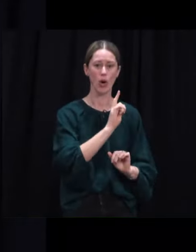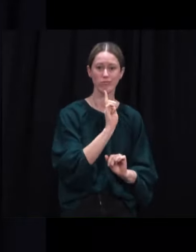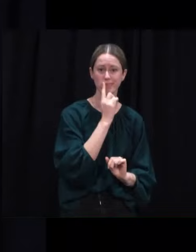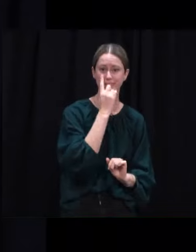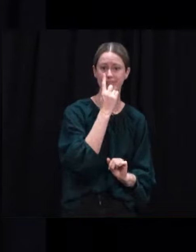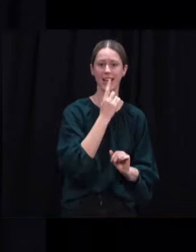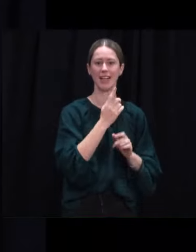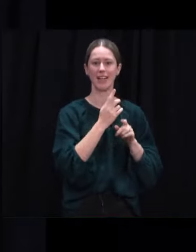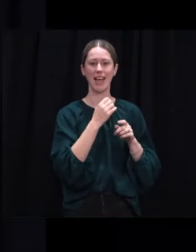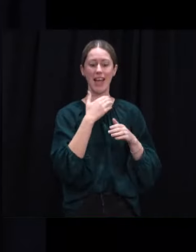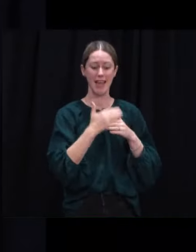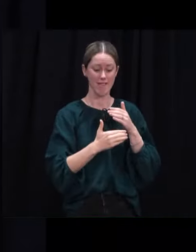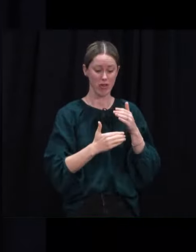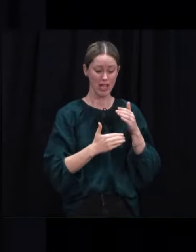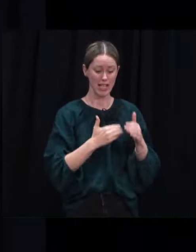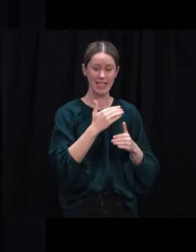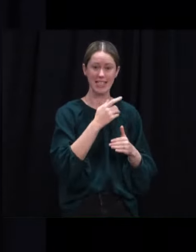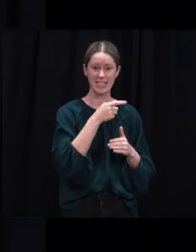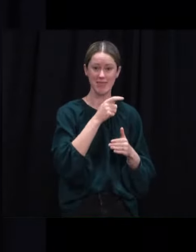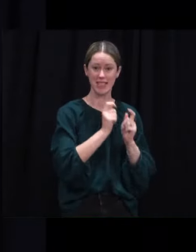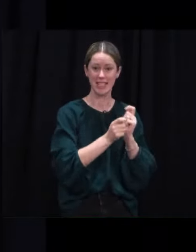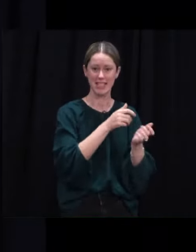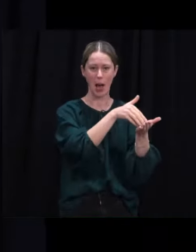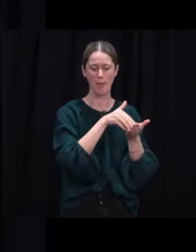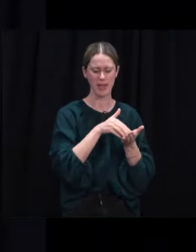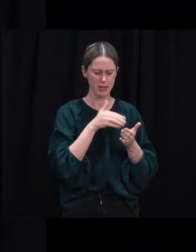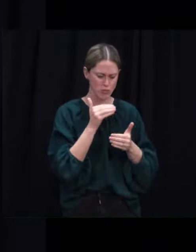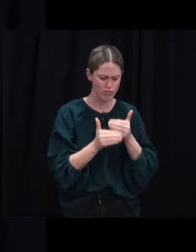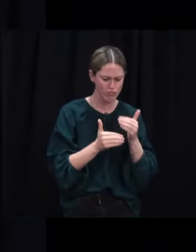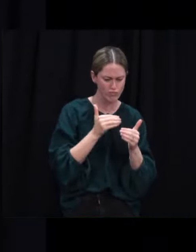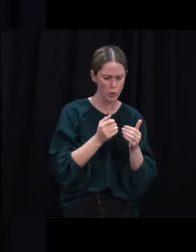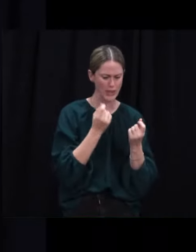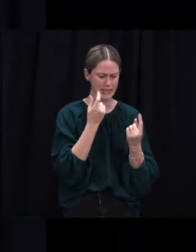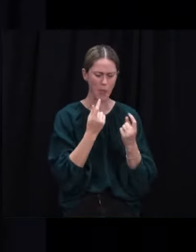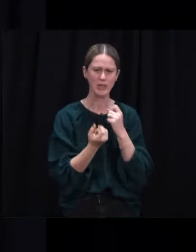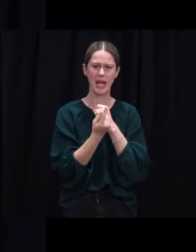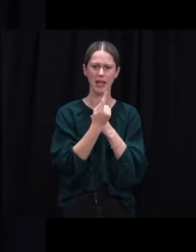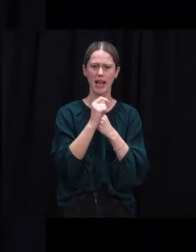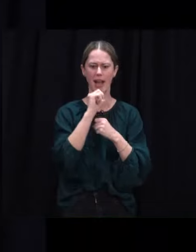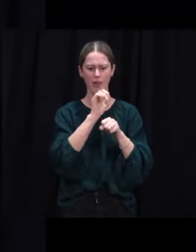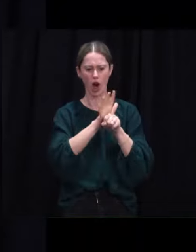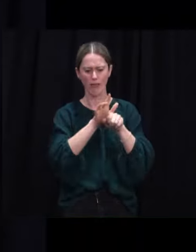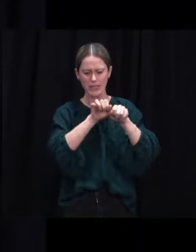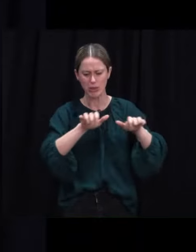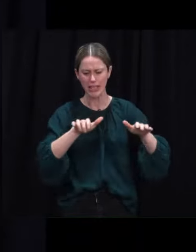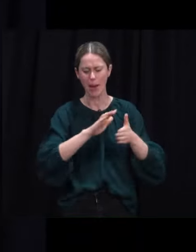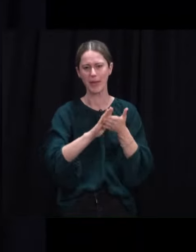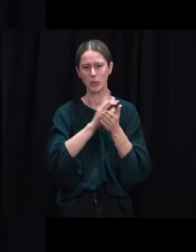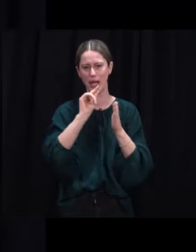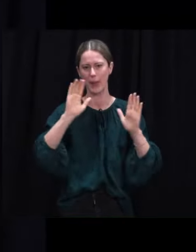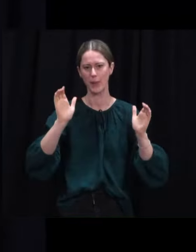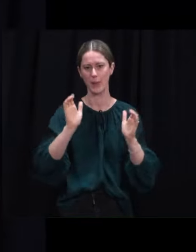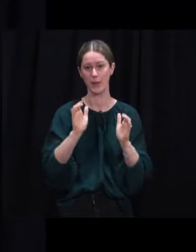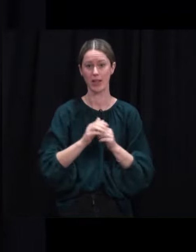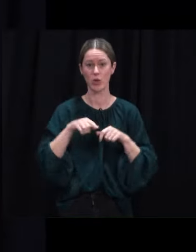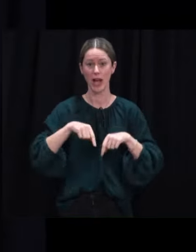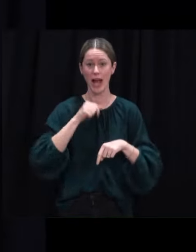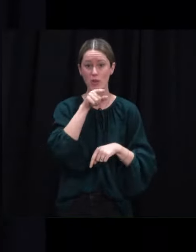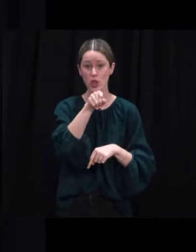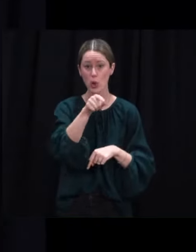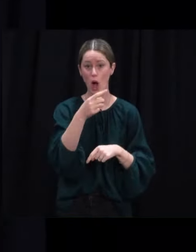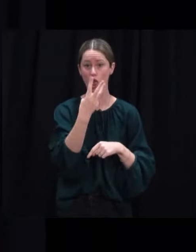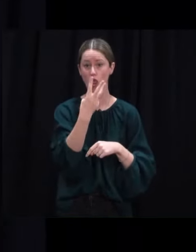is processed helps us to understand and to track the virus so that we can knock it out. From today, if you're over